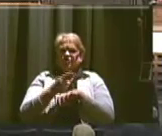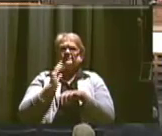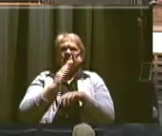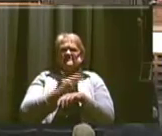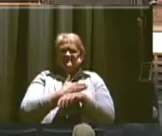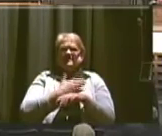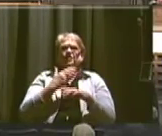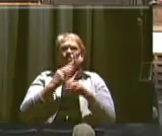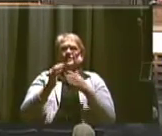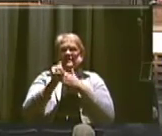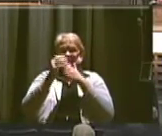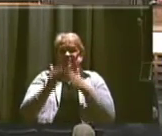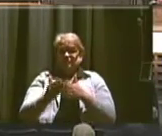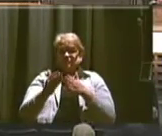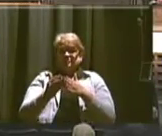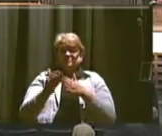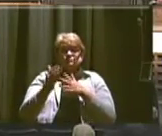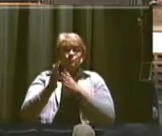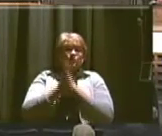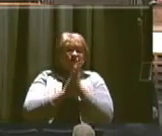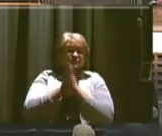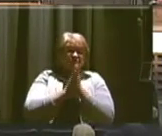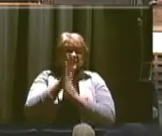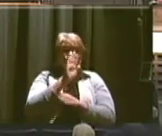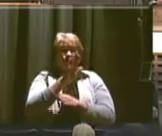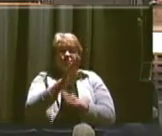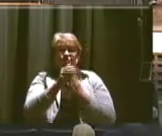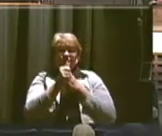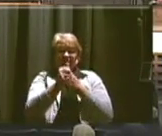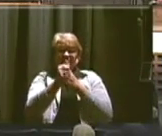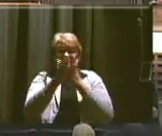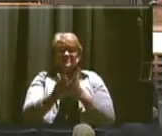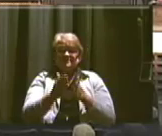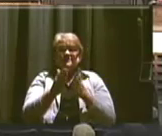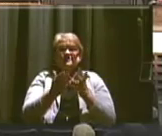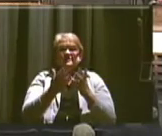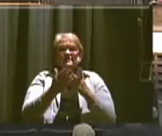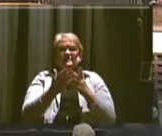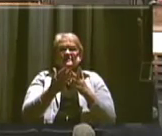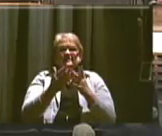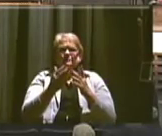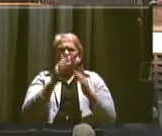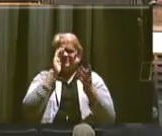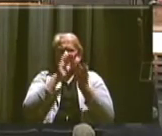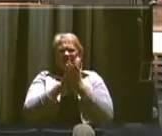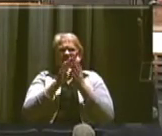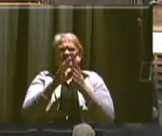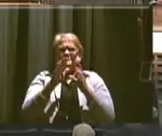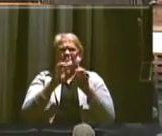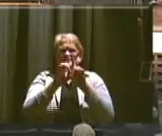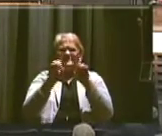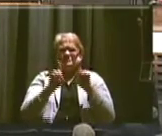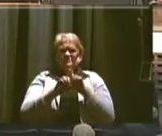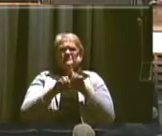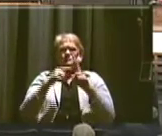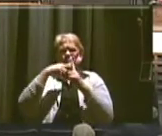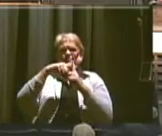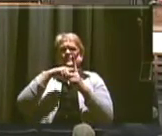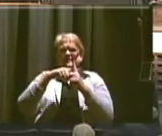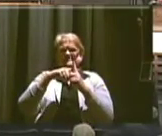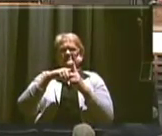are enthusiastic about her leadership, and that we believe that the district is going in a positive direction under